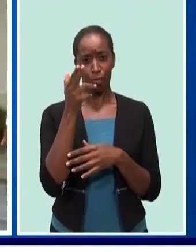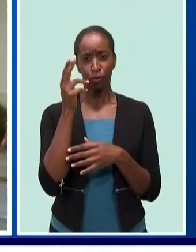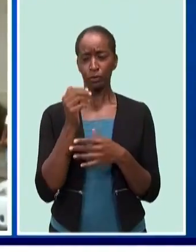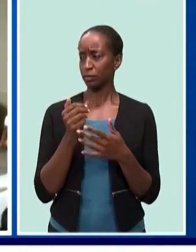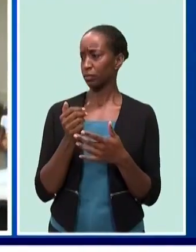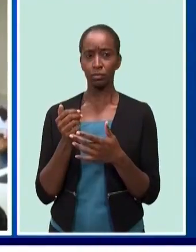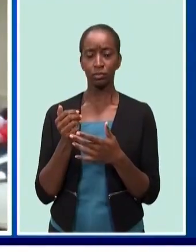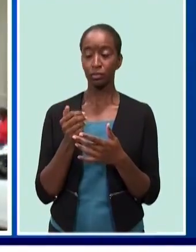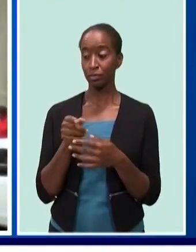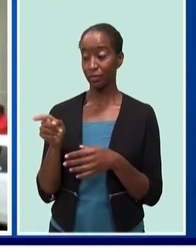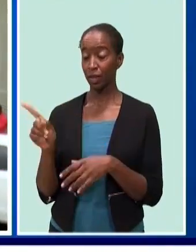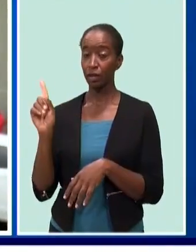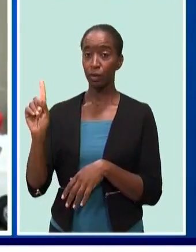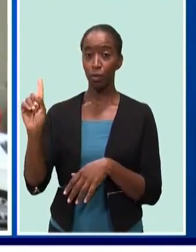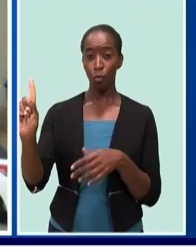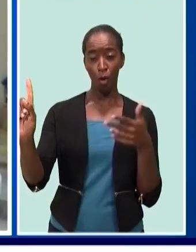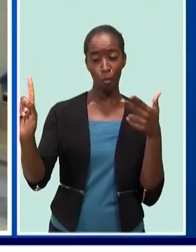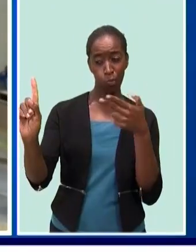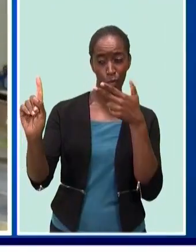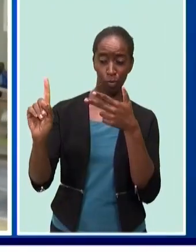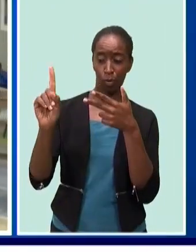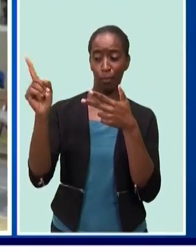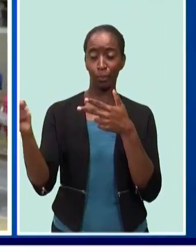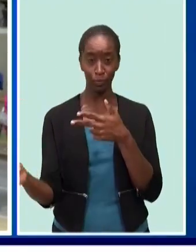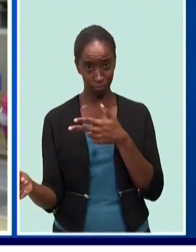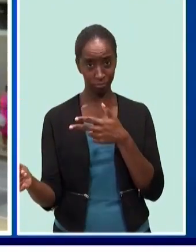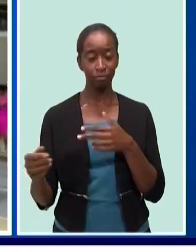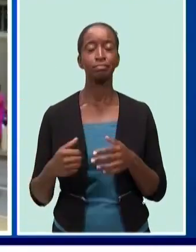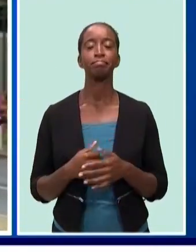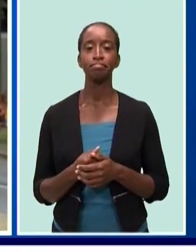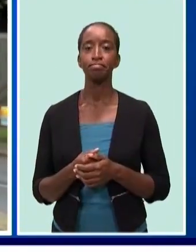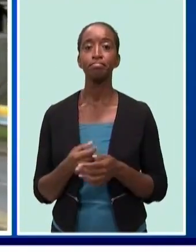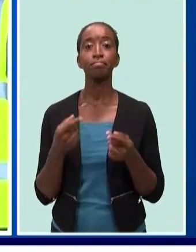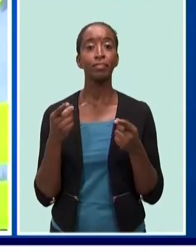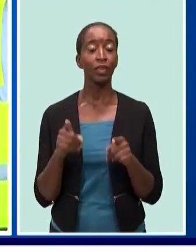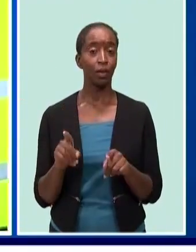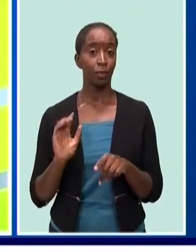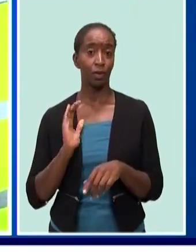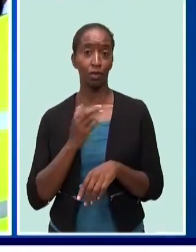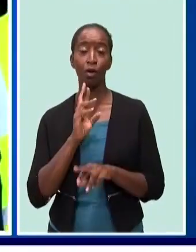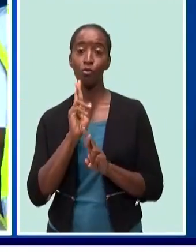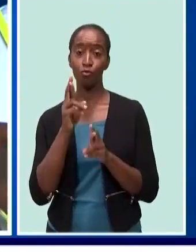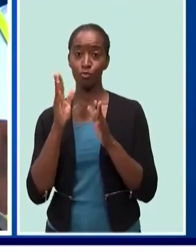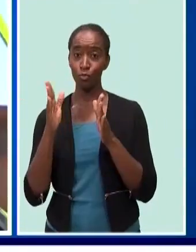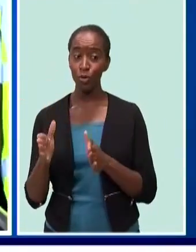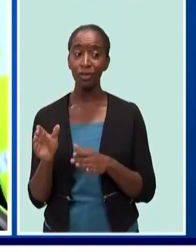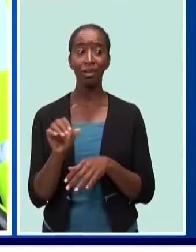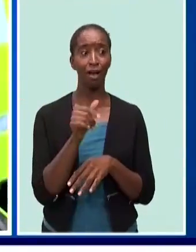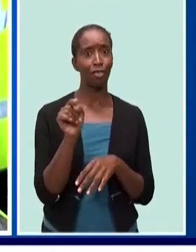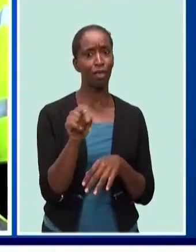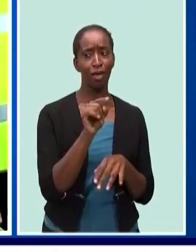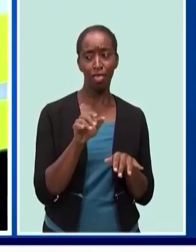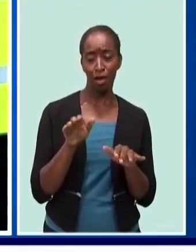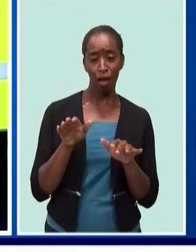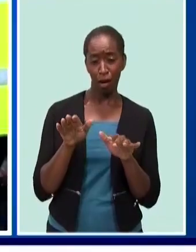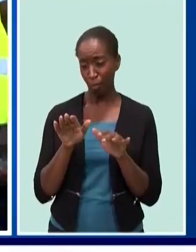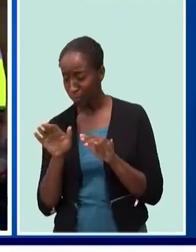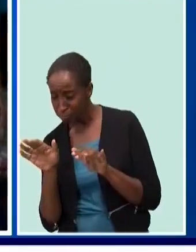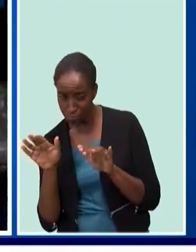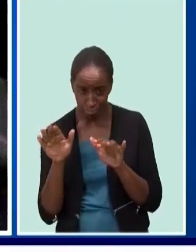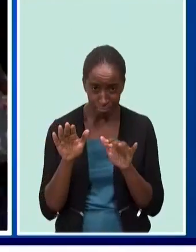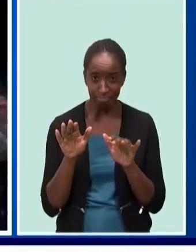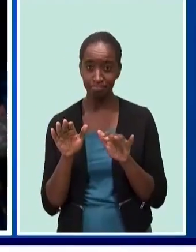walked through the mall. Those shots forced our reporter Rianne Phillips and others to dive for cover as she realized what